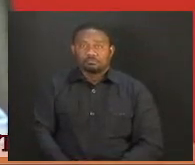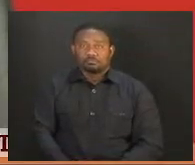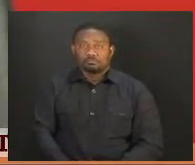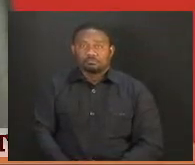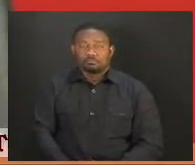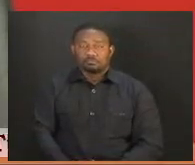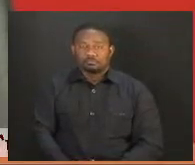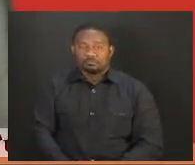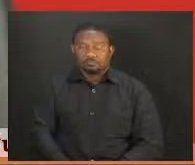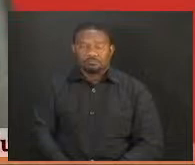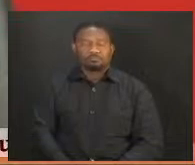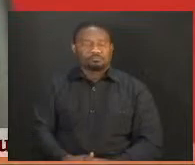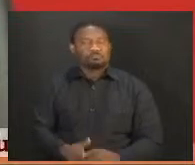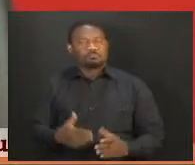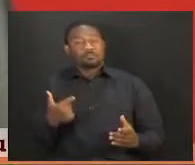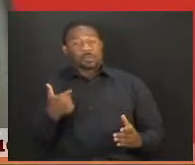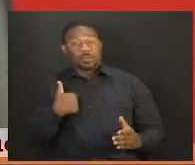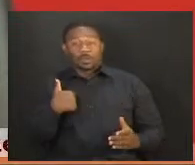And I believe